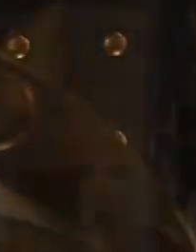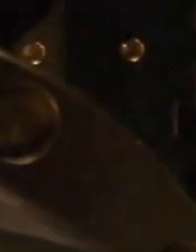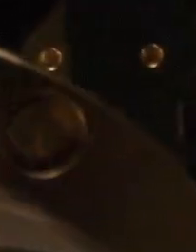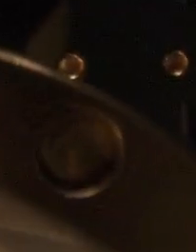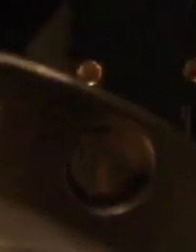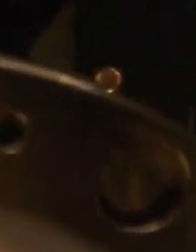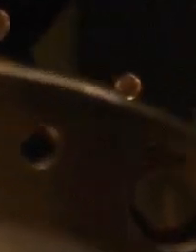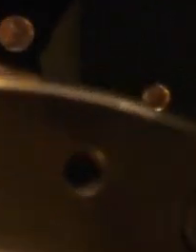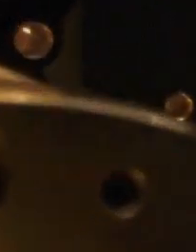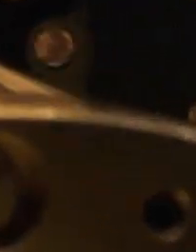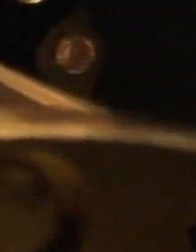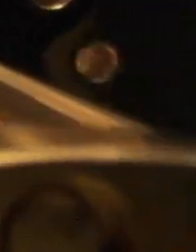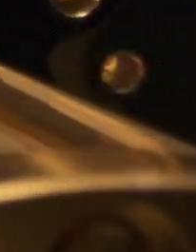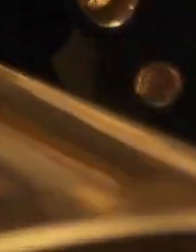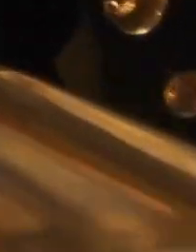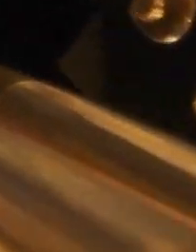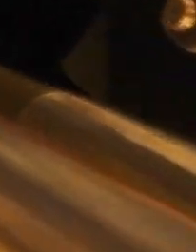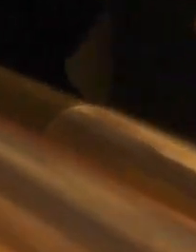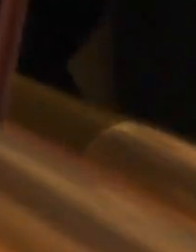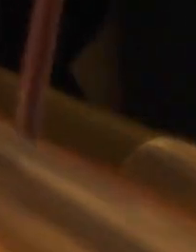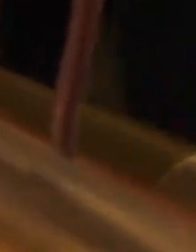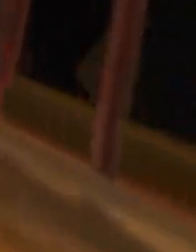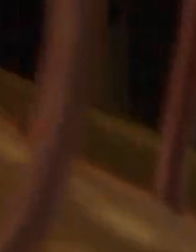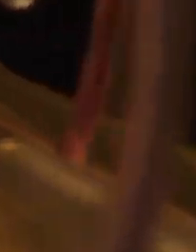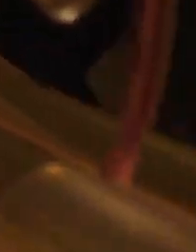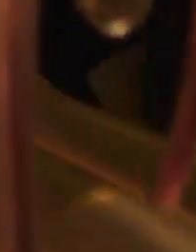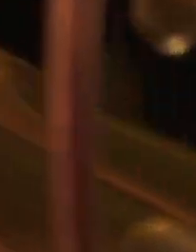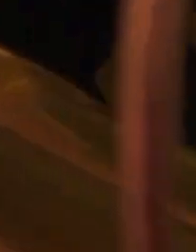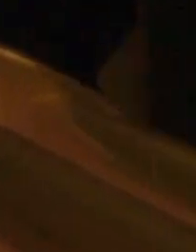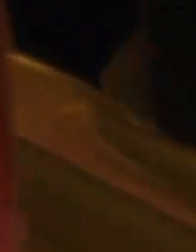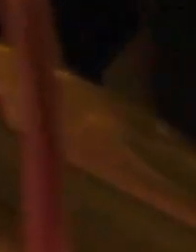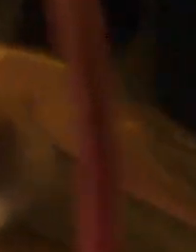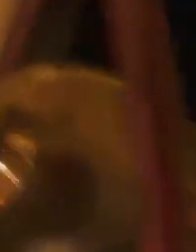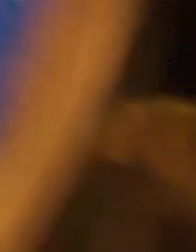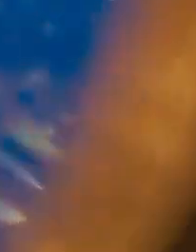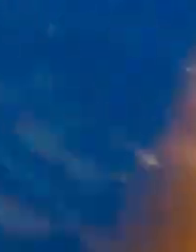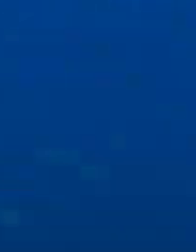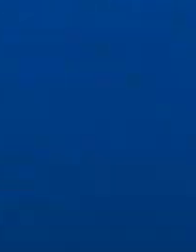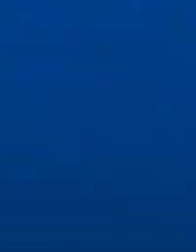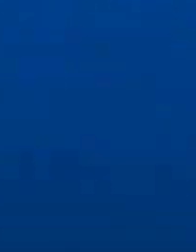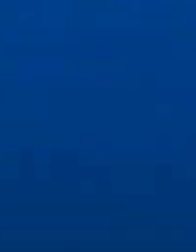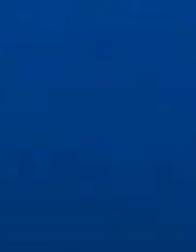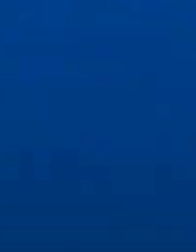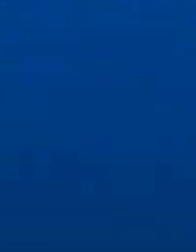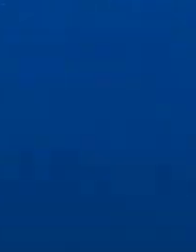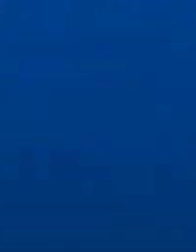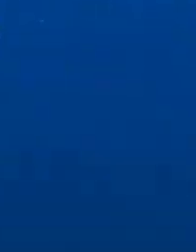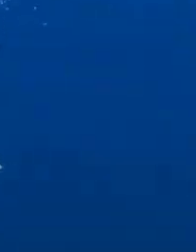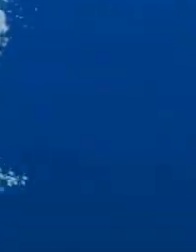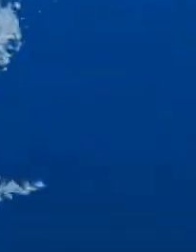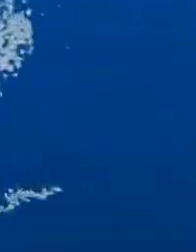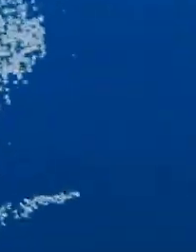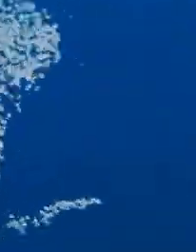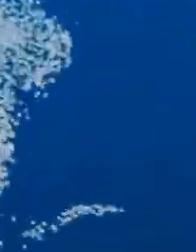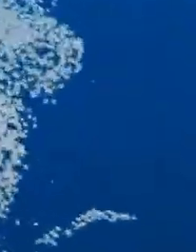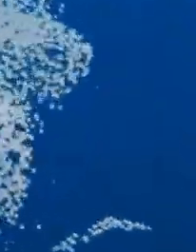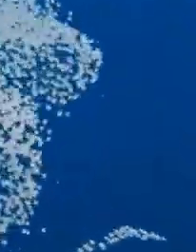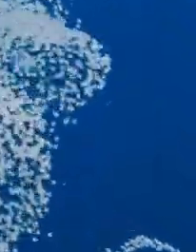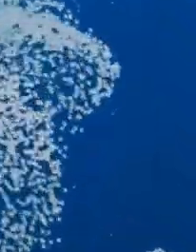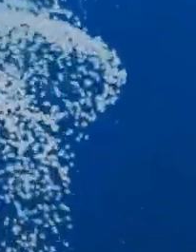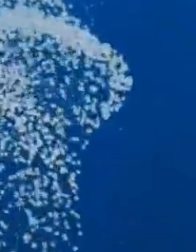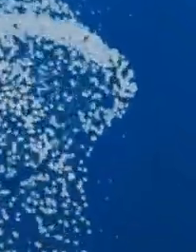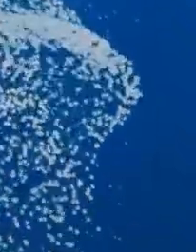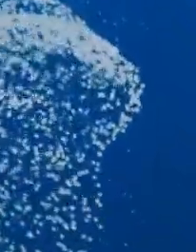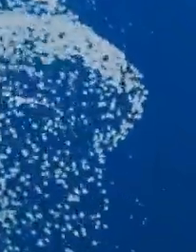That's why a quantum supercomputer will be able to solve these problems precisely. Today, we are on the threshold